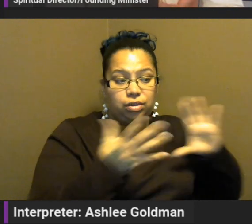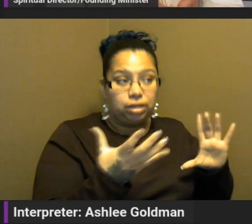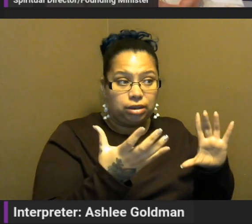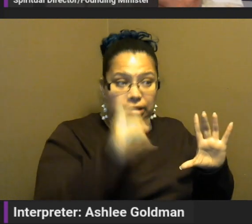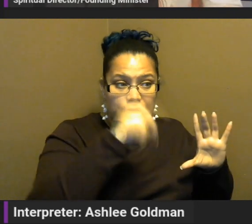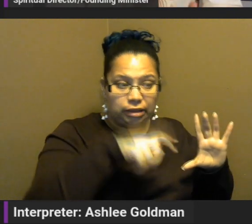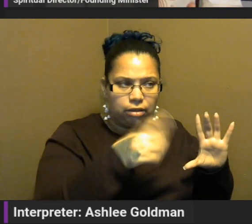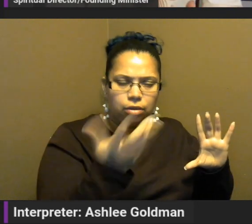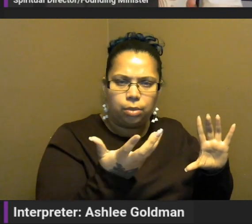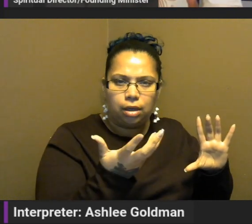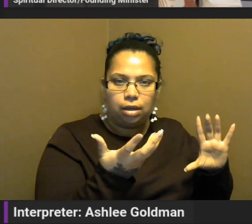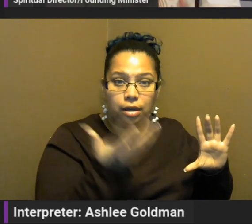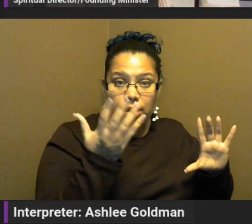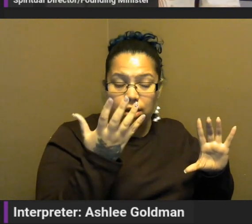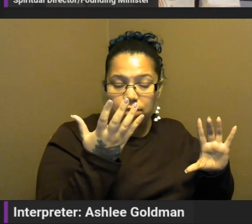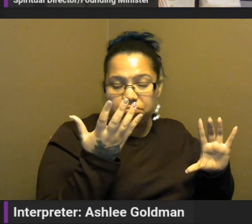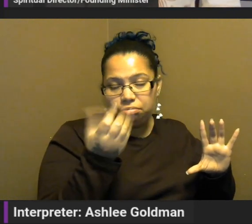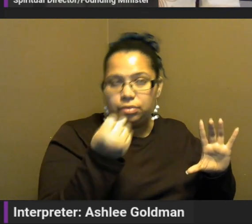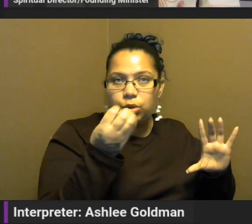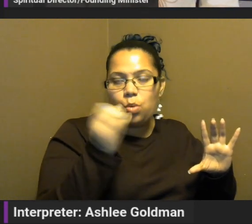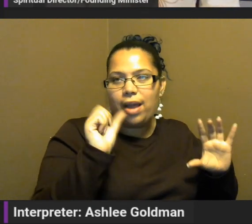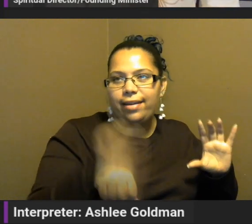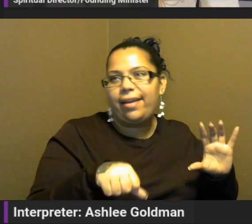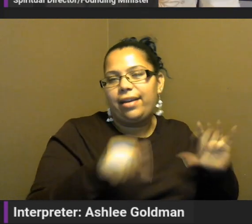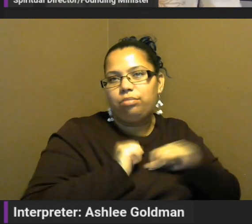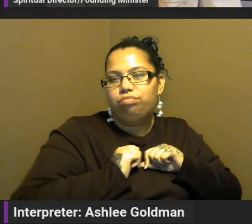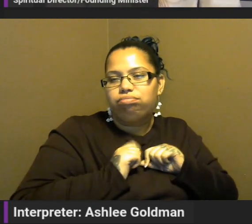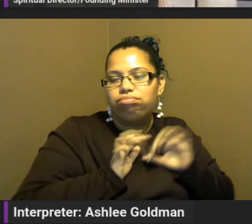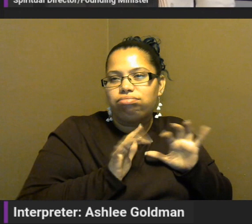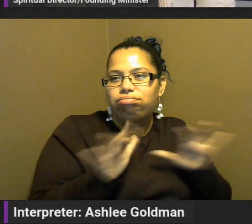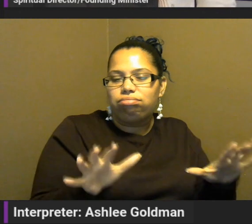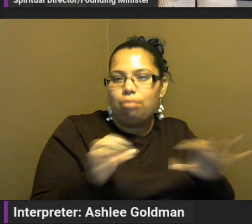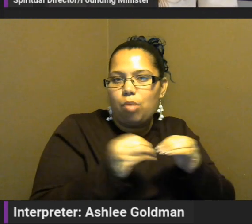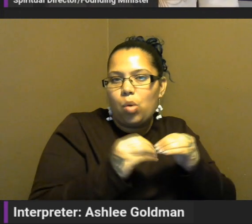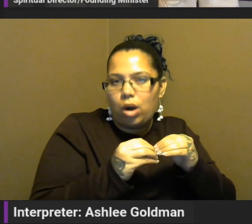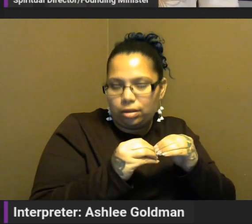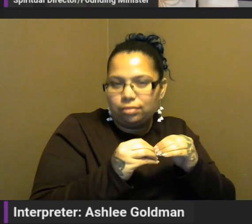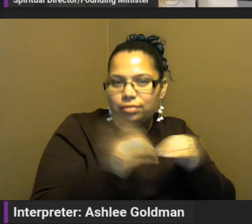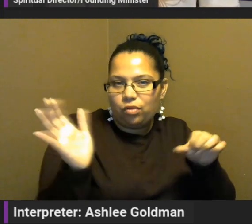may radiantly radiate this light more fully?